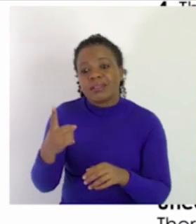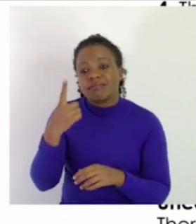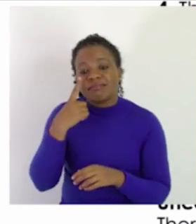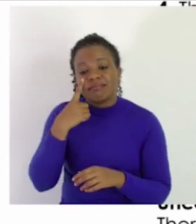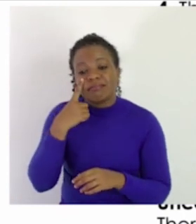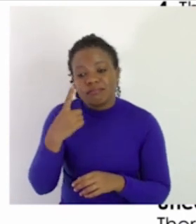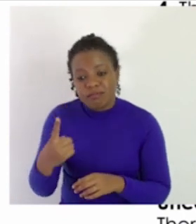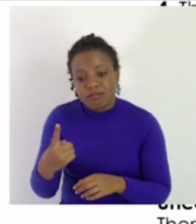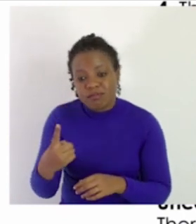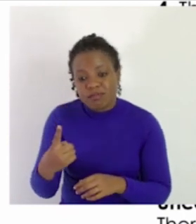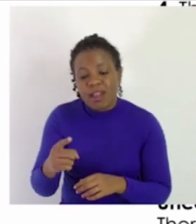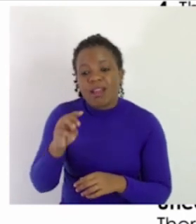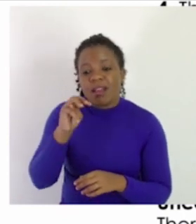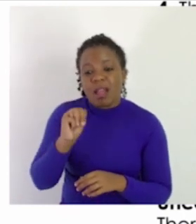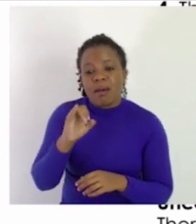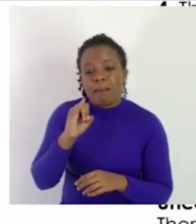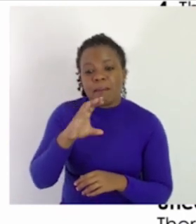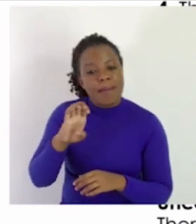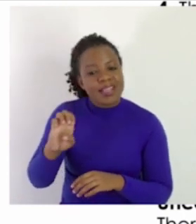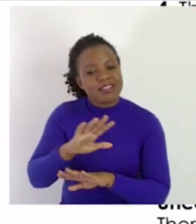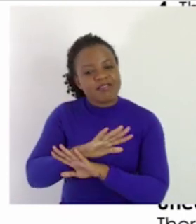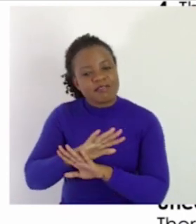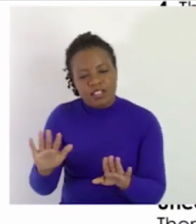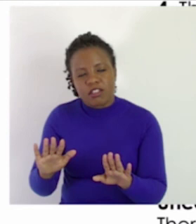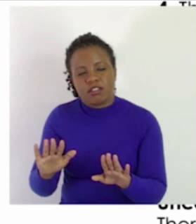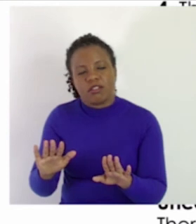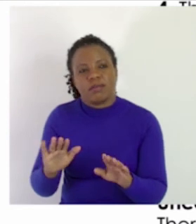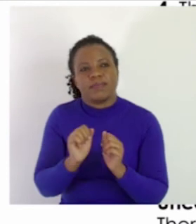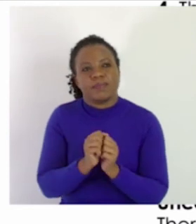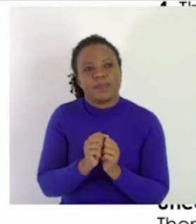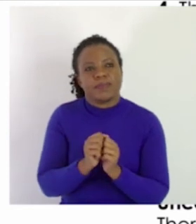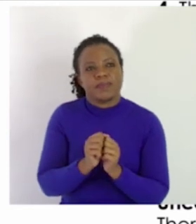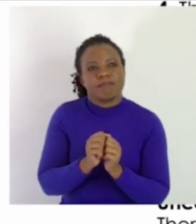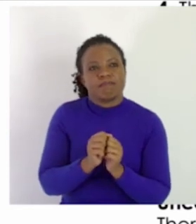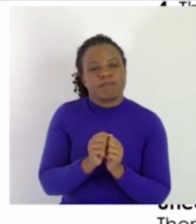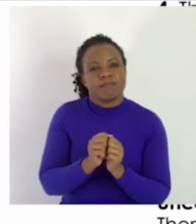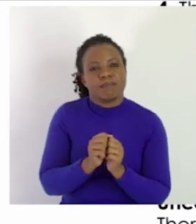5 of them. Okay, so mice is